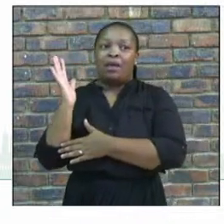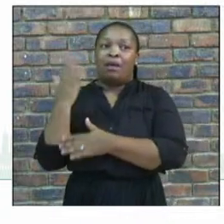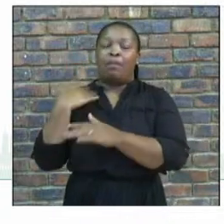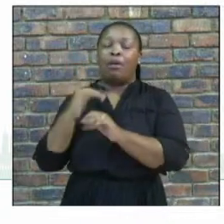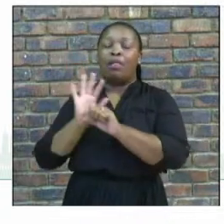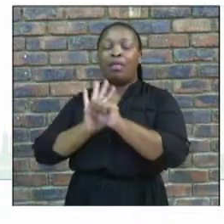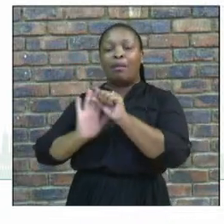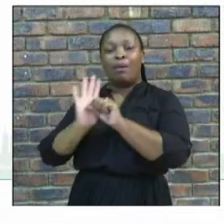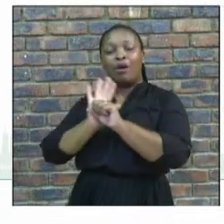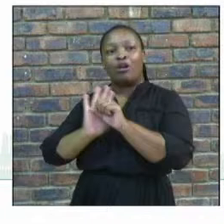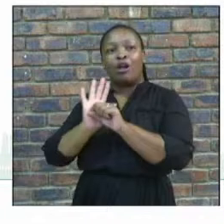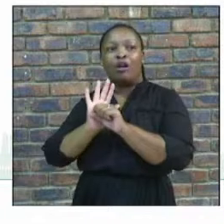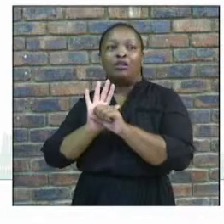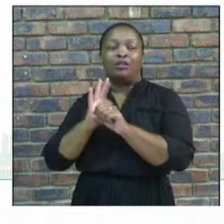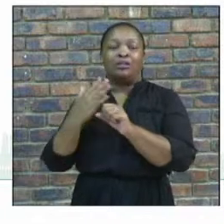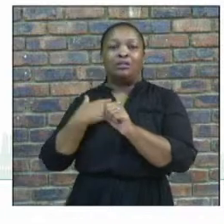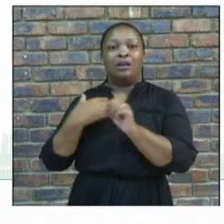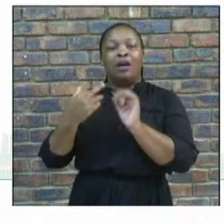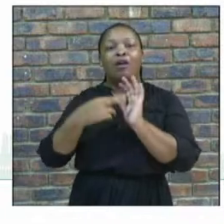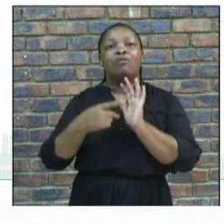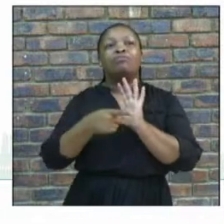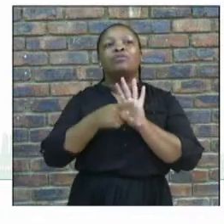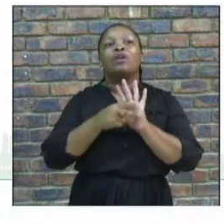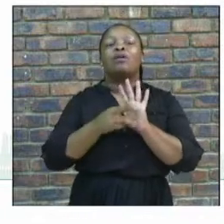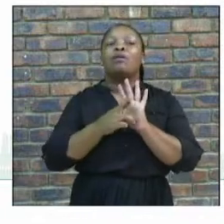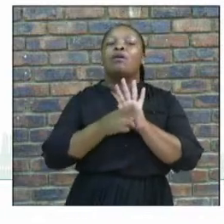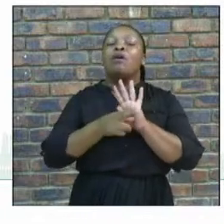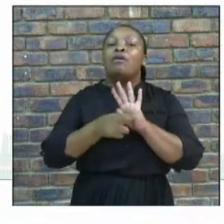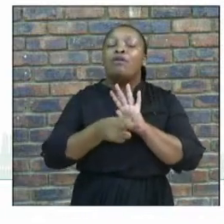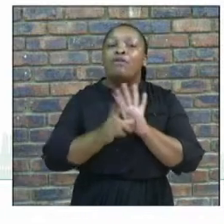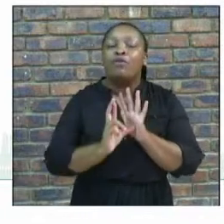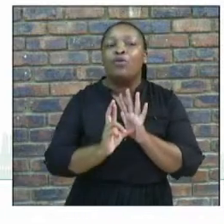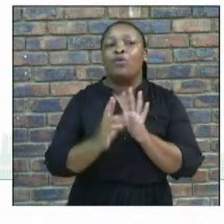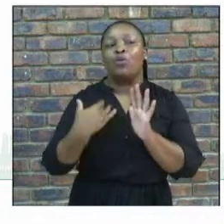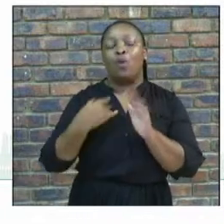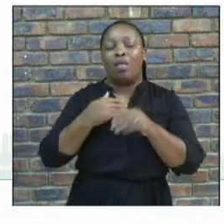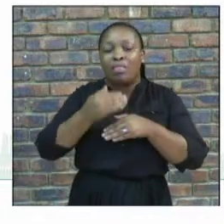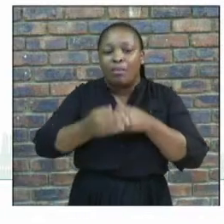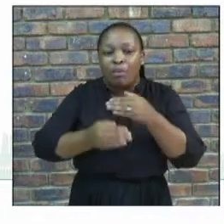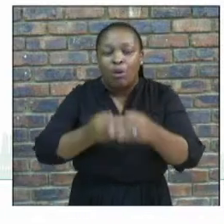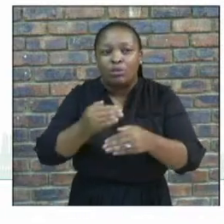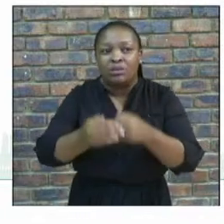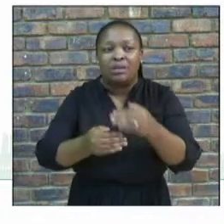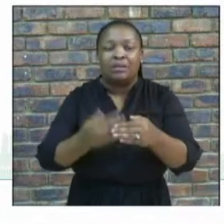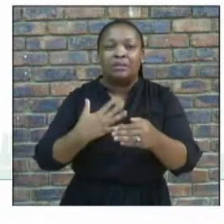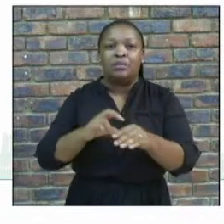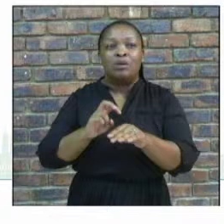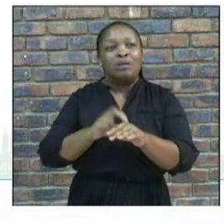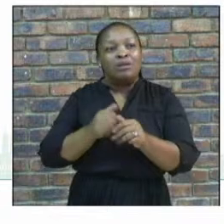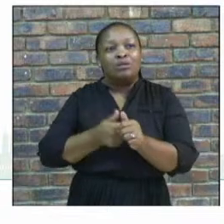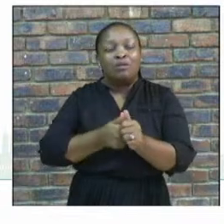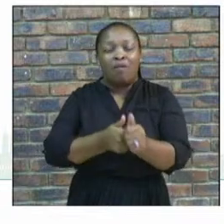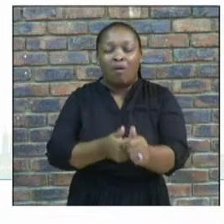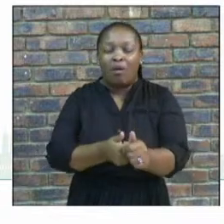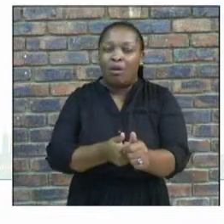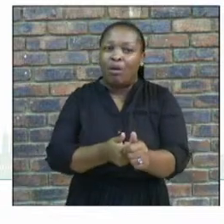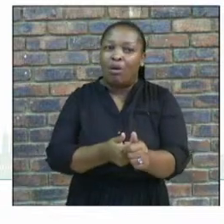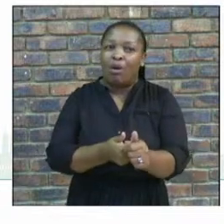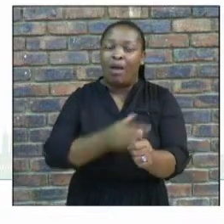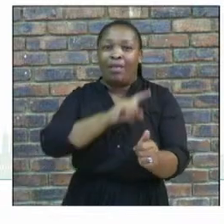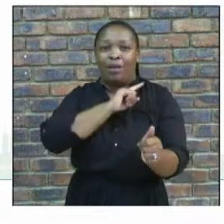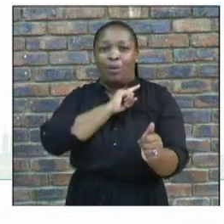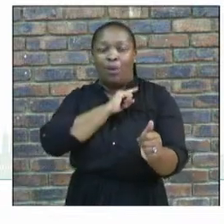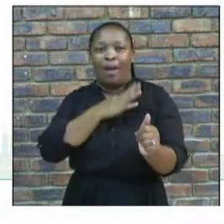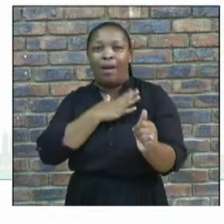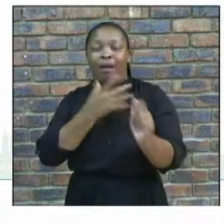the overview of related legislation, the process that have been followed, the object of this bill